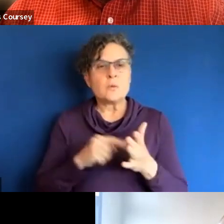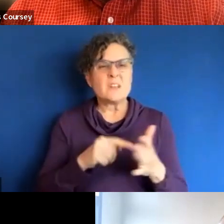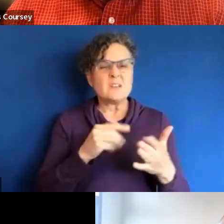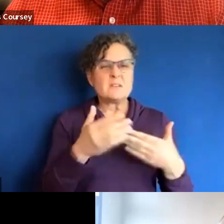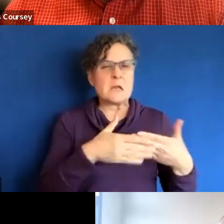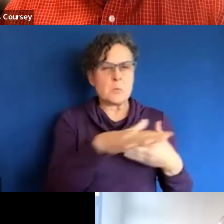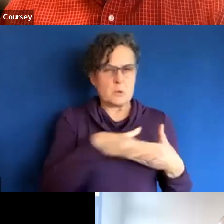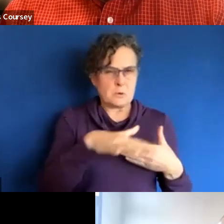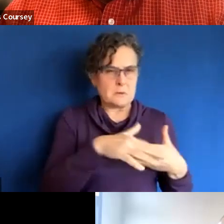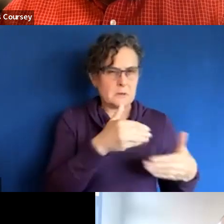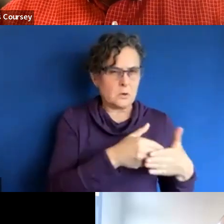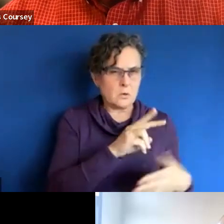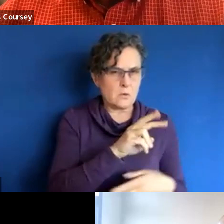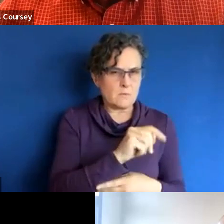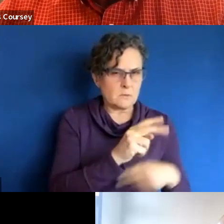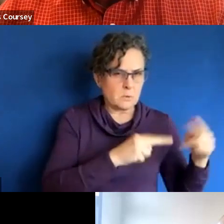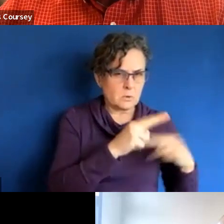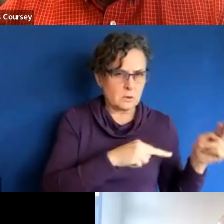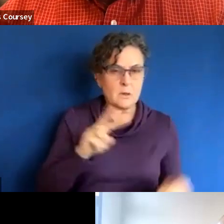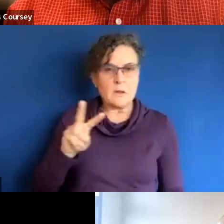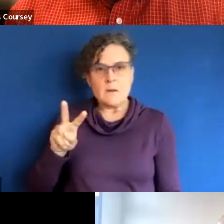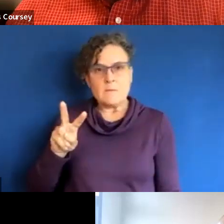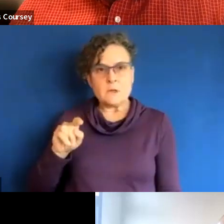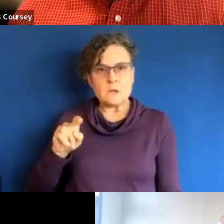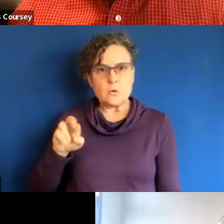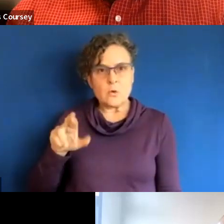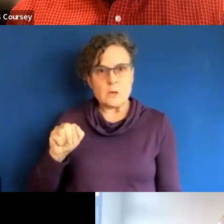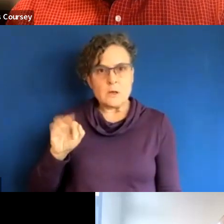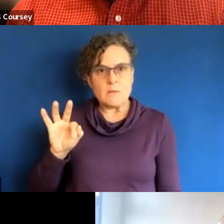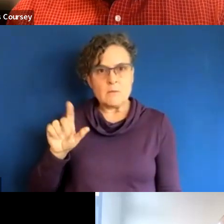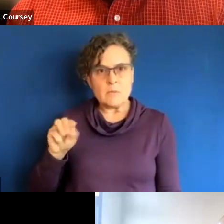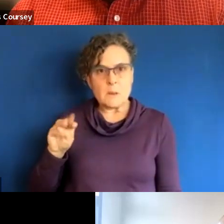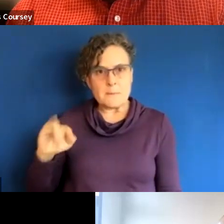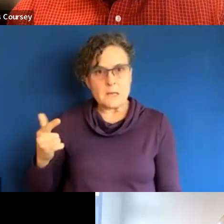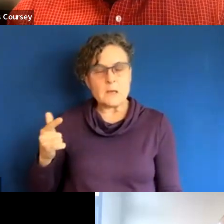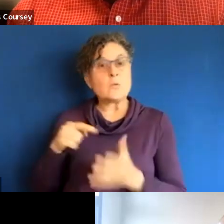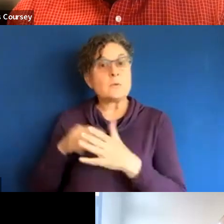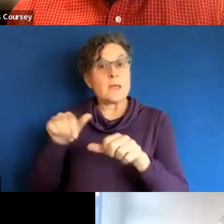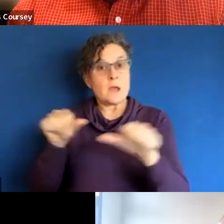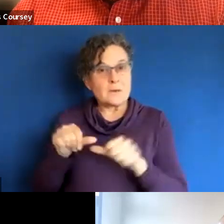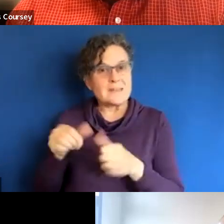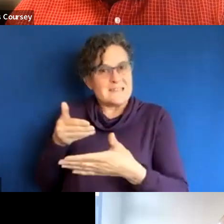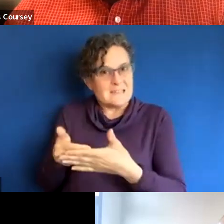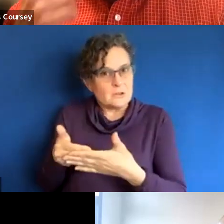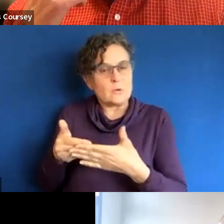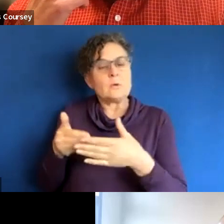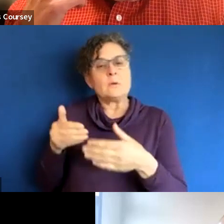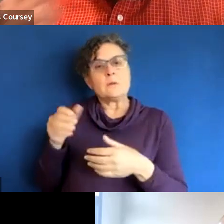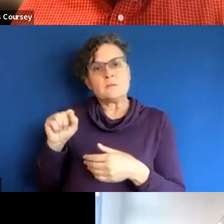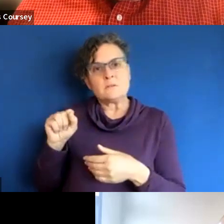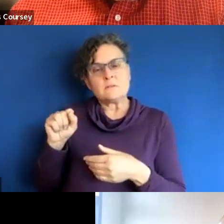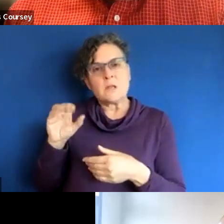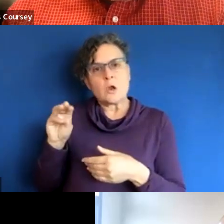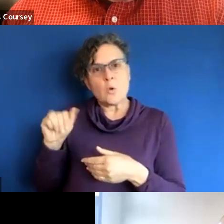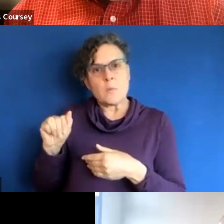Victoria Fleming represents the area around the county campus on the Santa Rosa City Council. And we